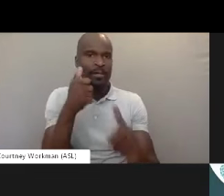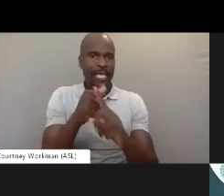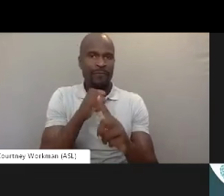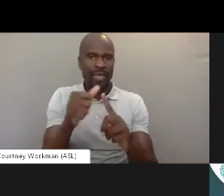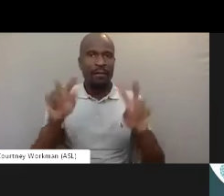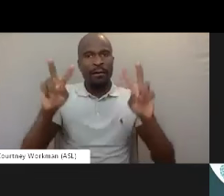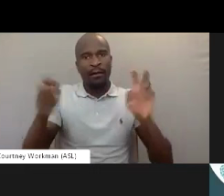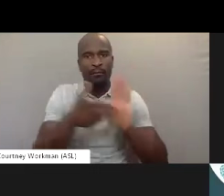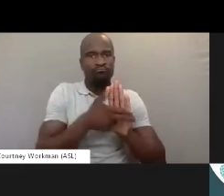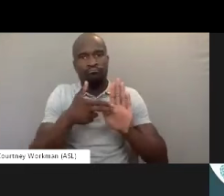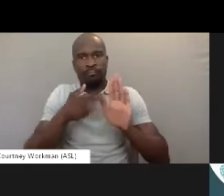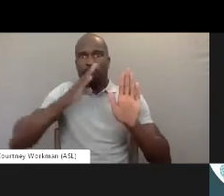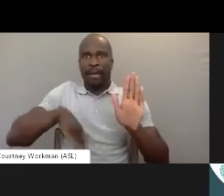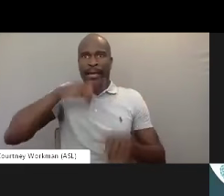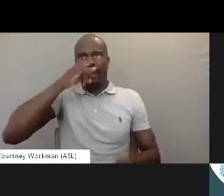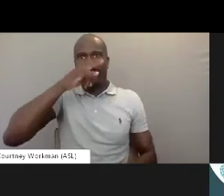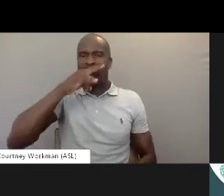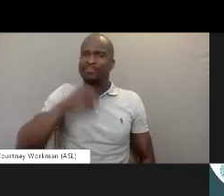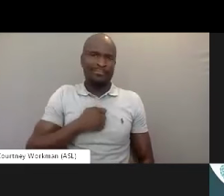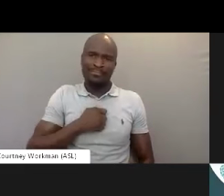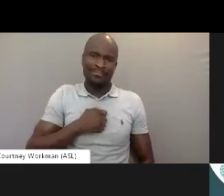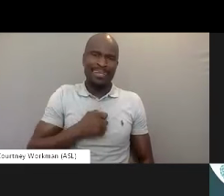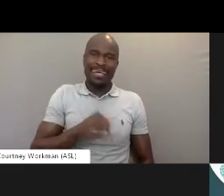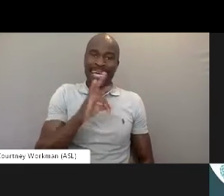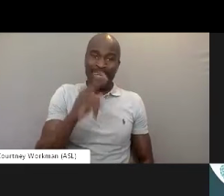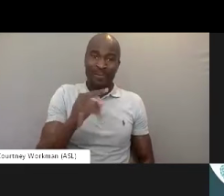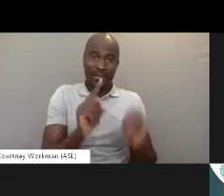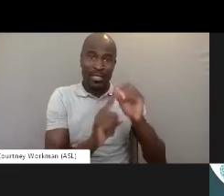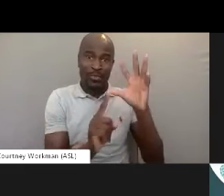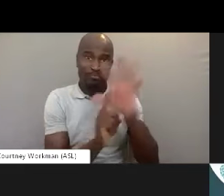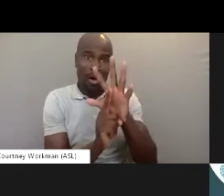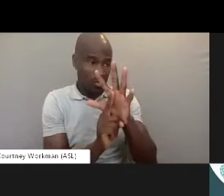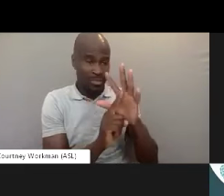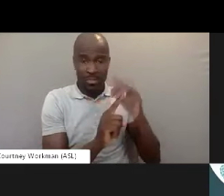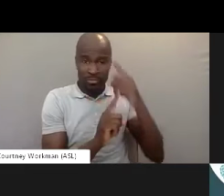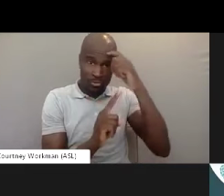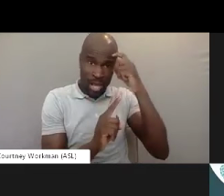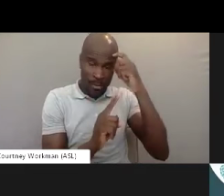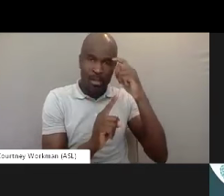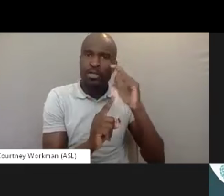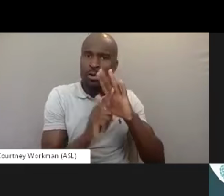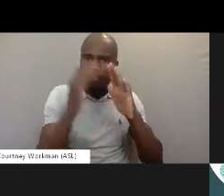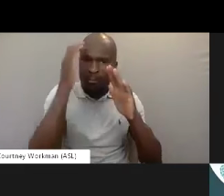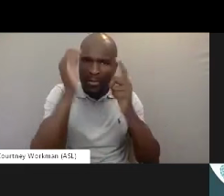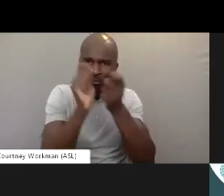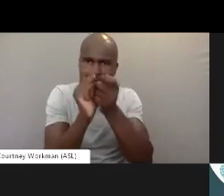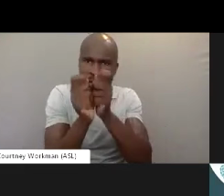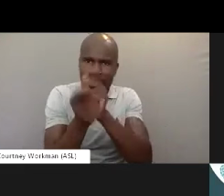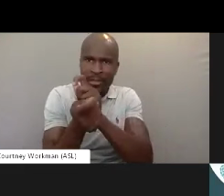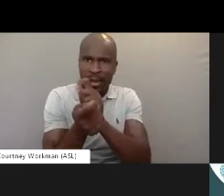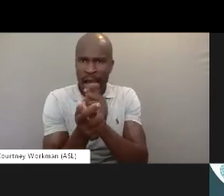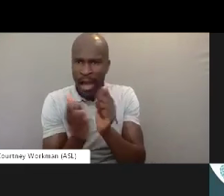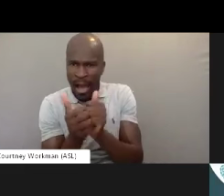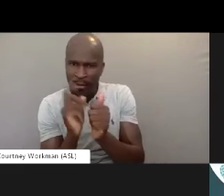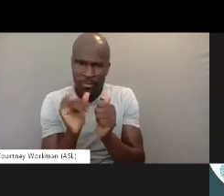do things differently because the brain works differently when you've had that kind of exposure. So those curriculums also integrate that knowledge. Thank you,